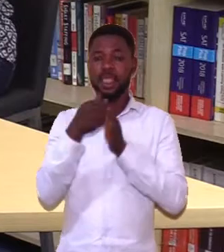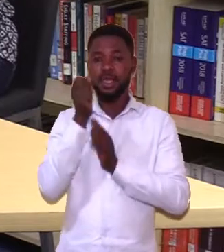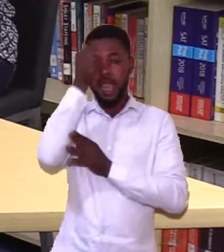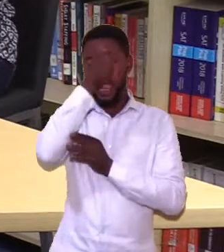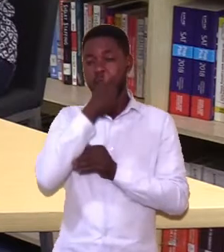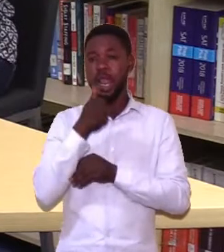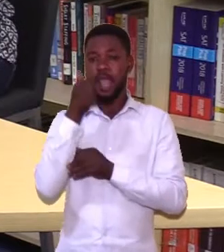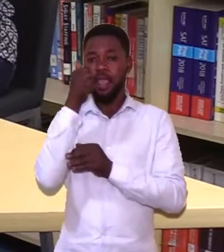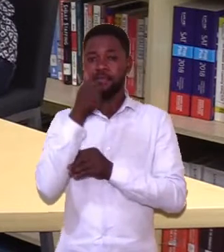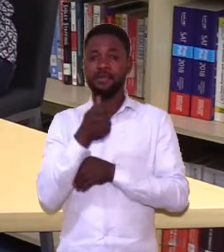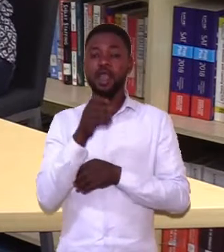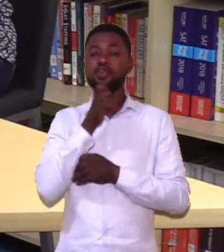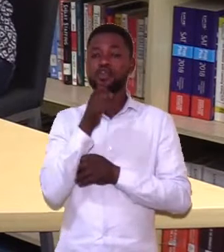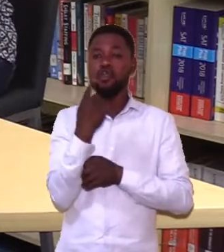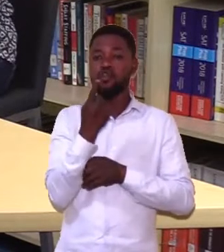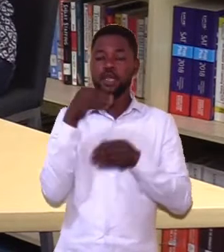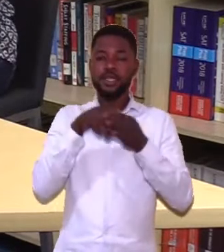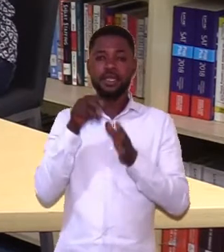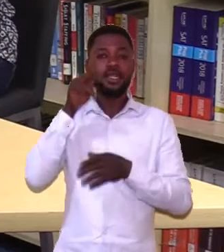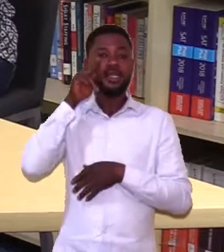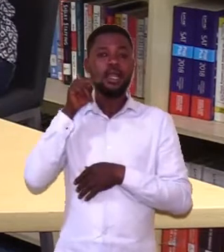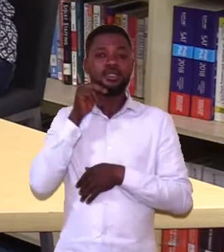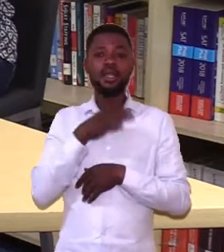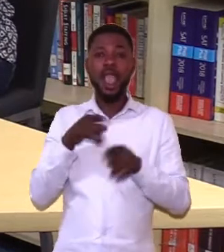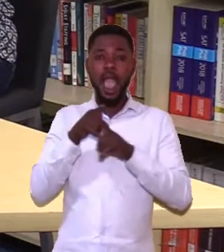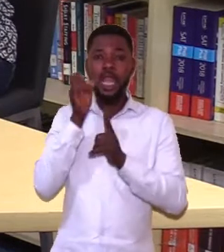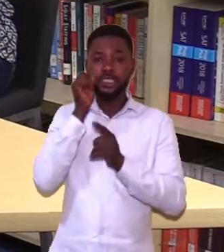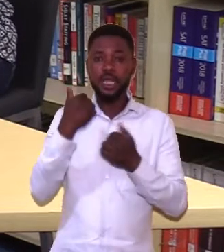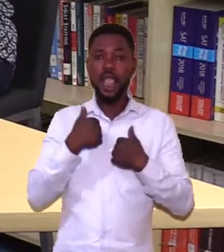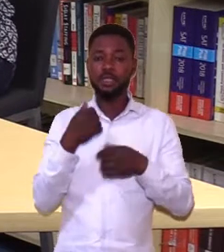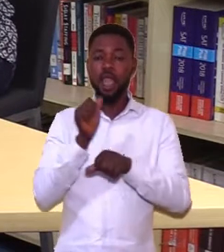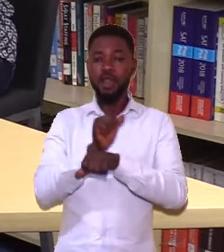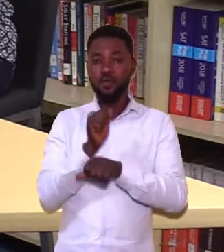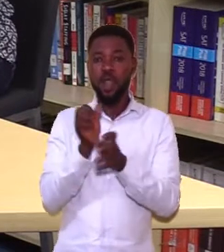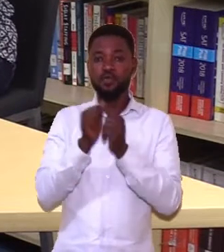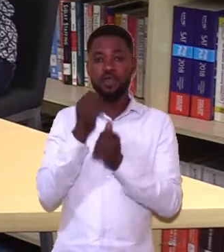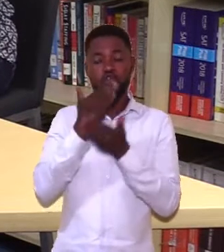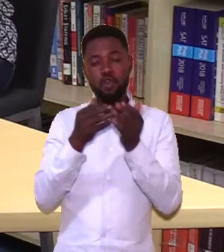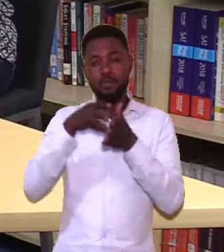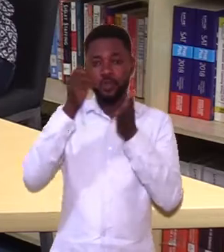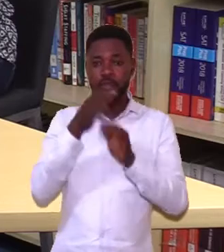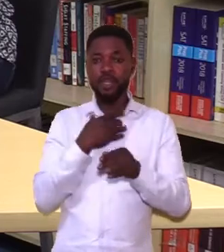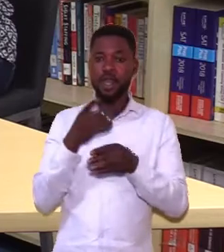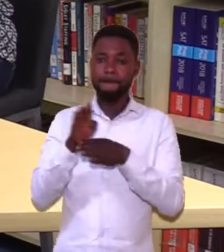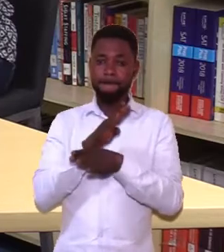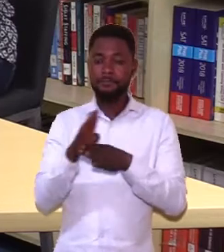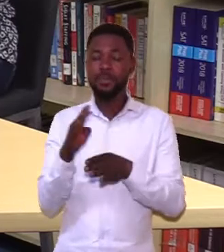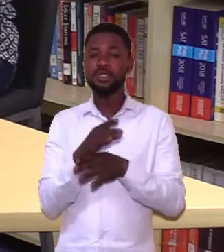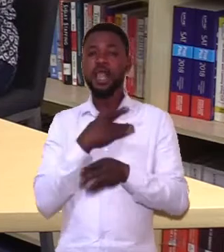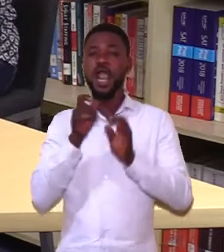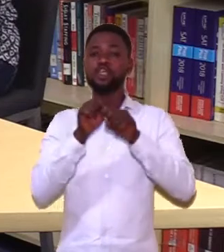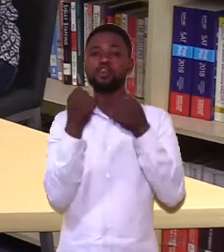Africa, Absolutely. not only in Nigeria. And they do some work with students as well. Yes. And entrepreneurs,